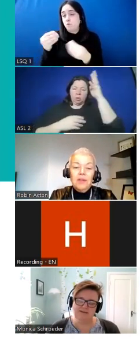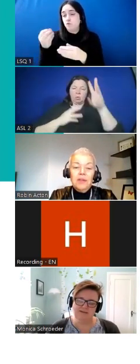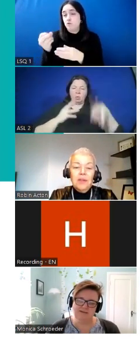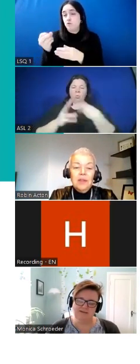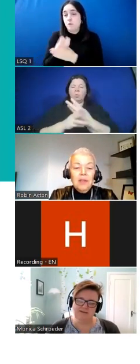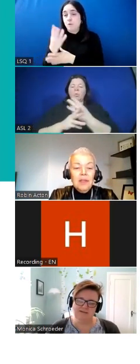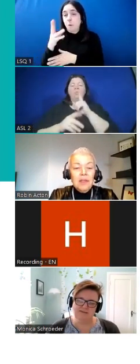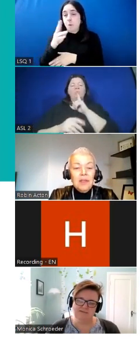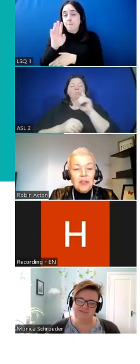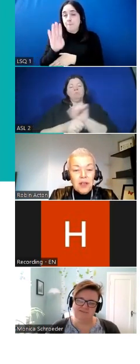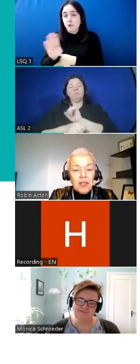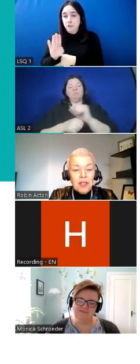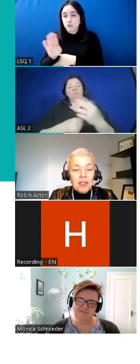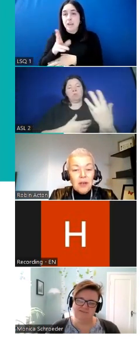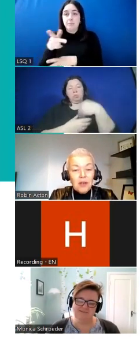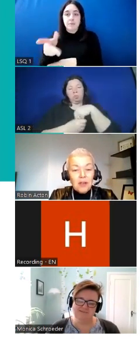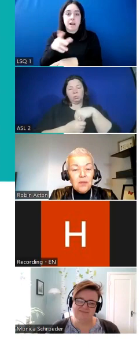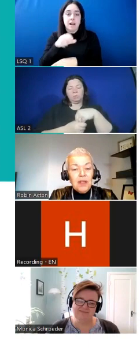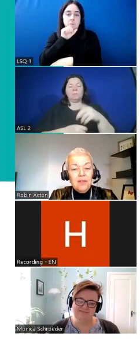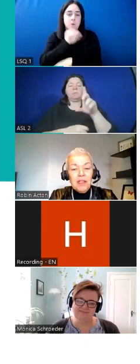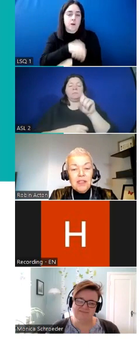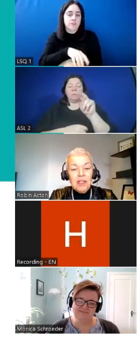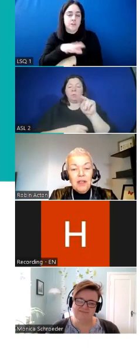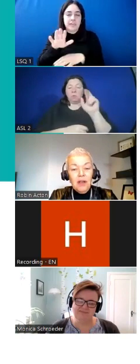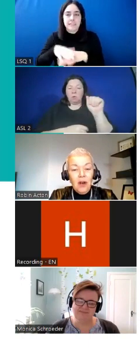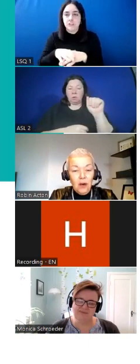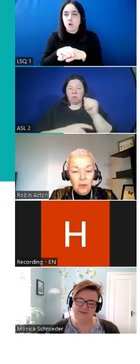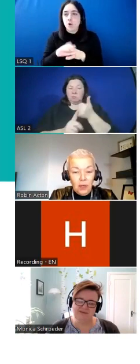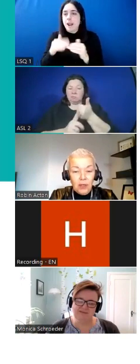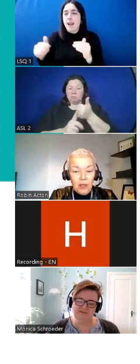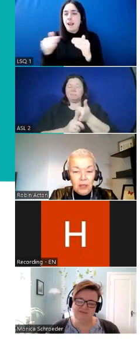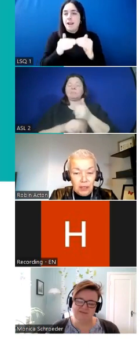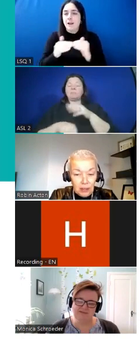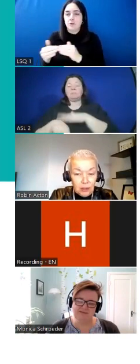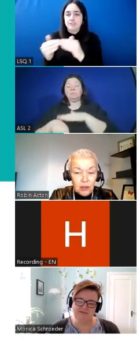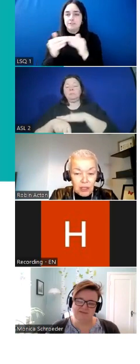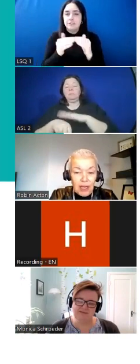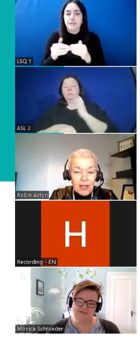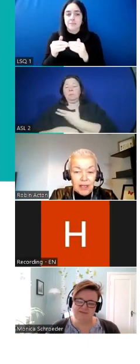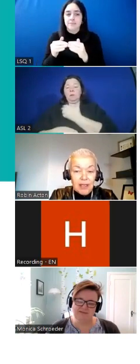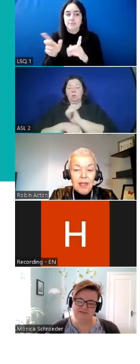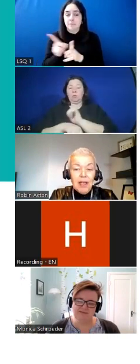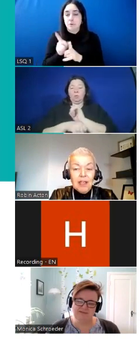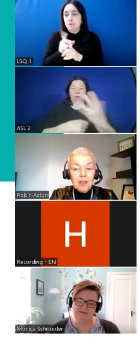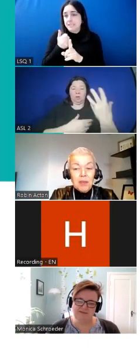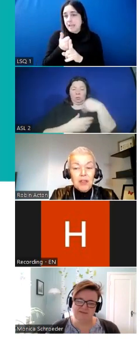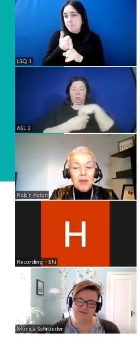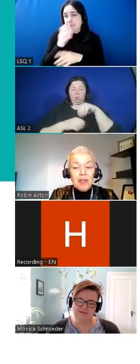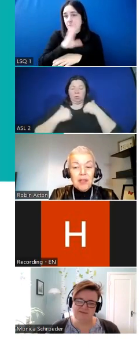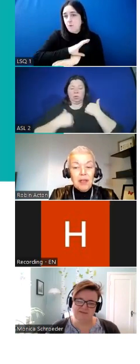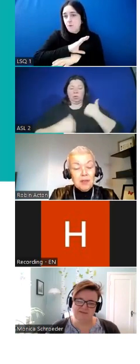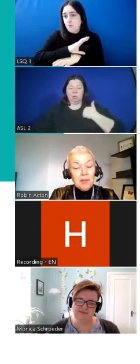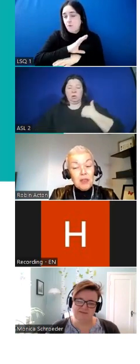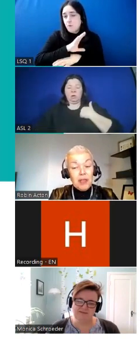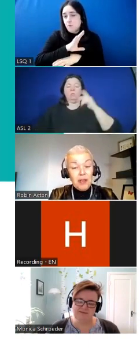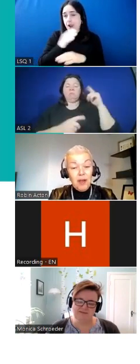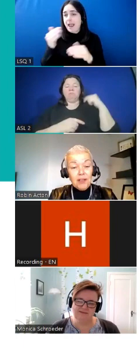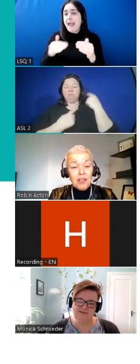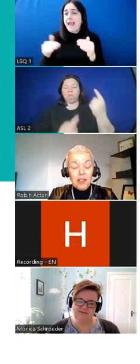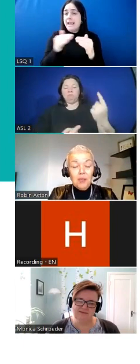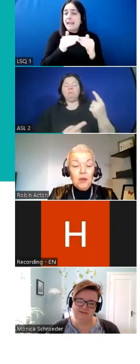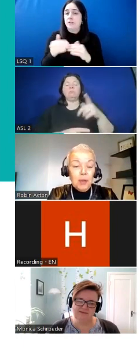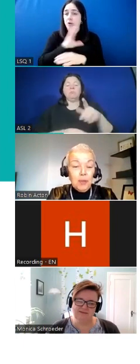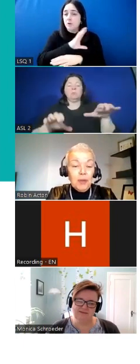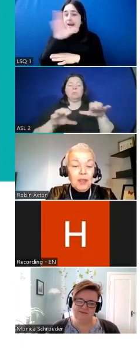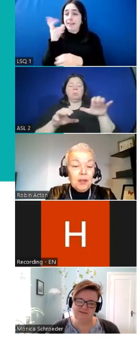inclusive. Donna has also been advising our work in Inclusion Canada and has been doing a